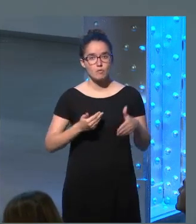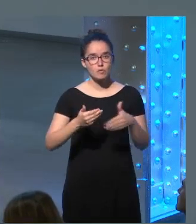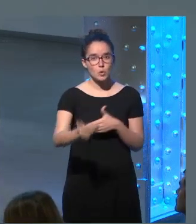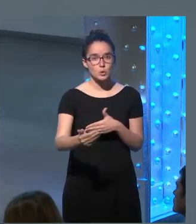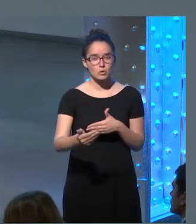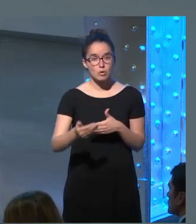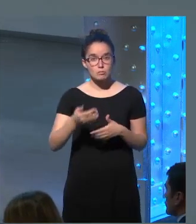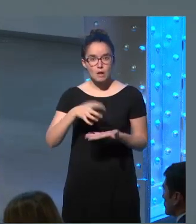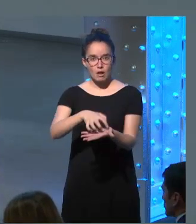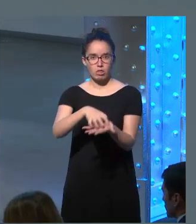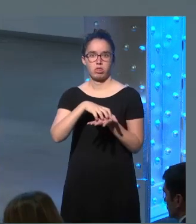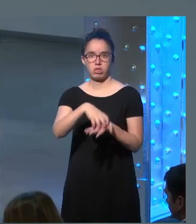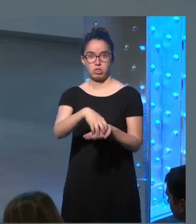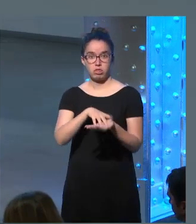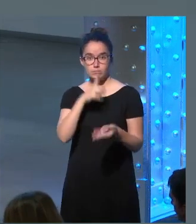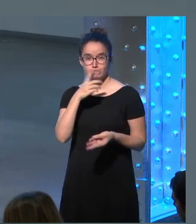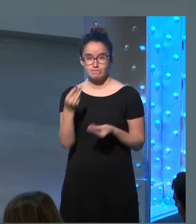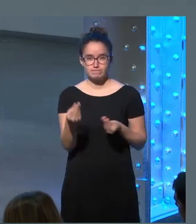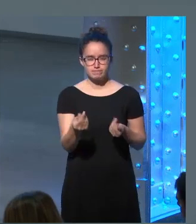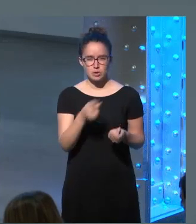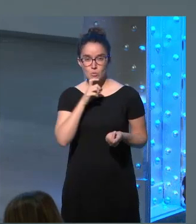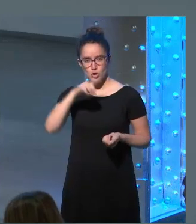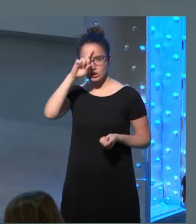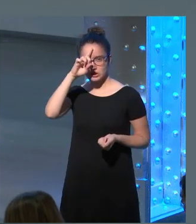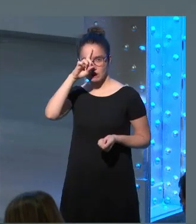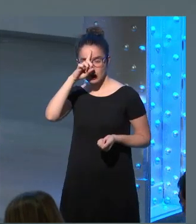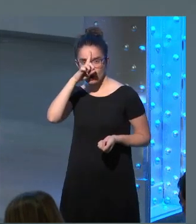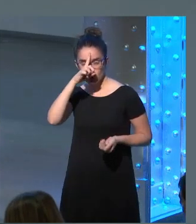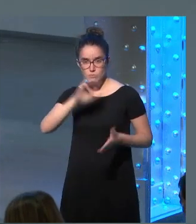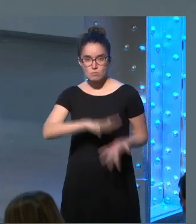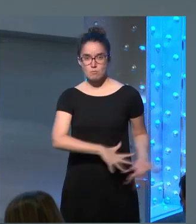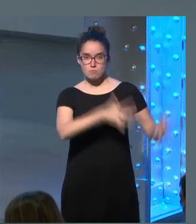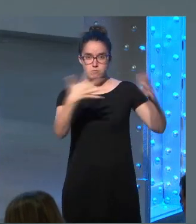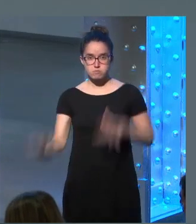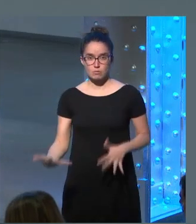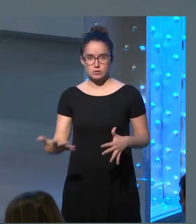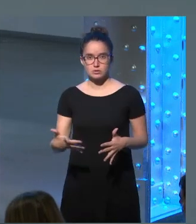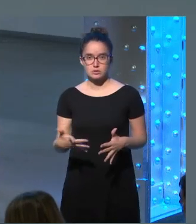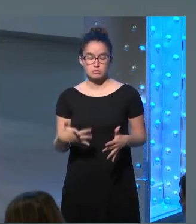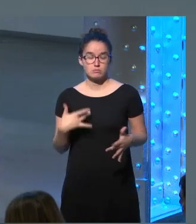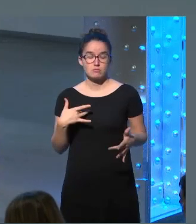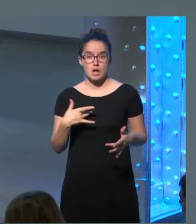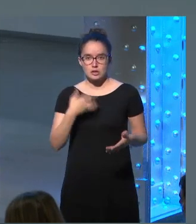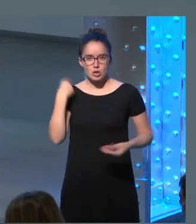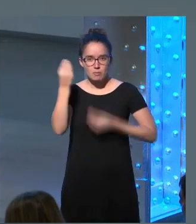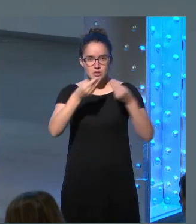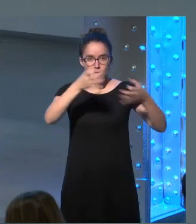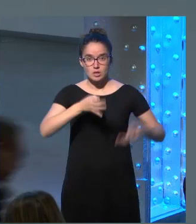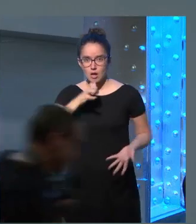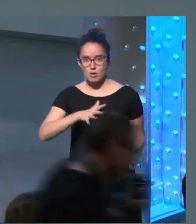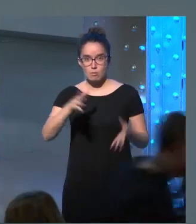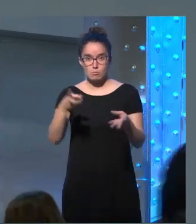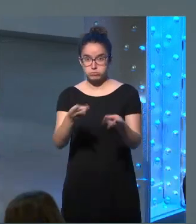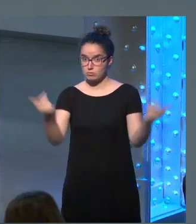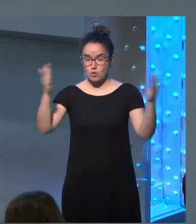It is true that the future is becoming more and more unpredictable. The speed of disruptive changes is getting rid